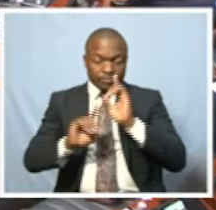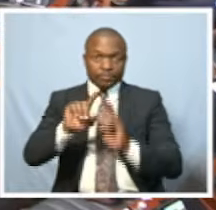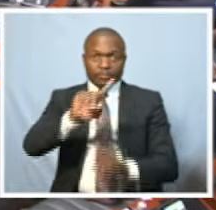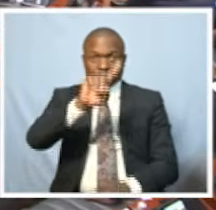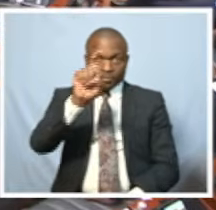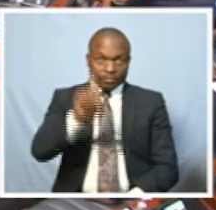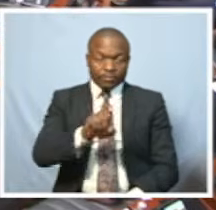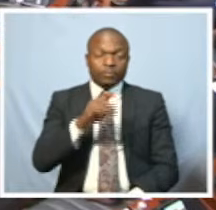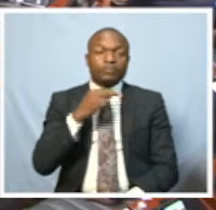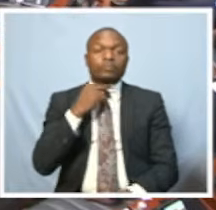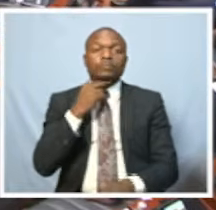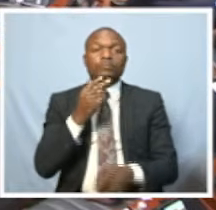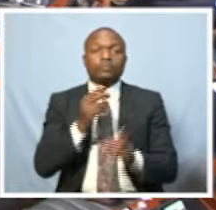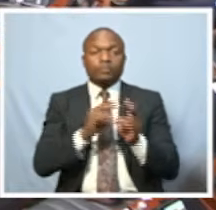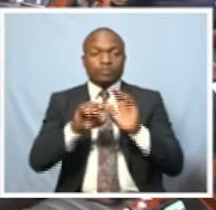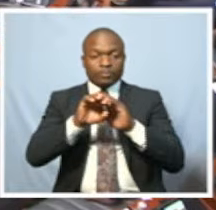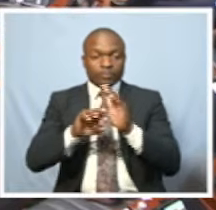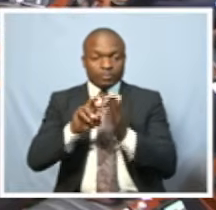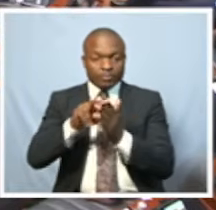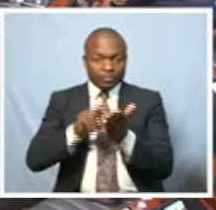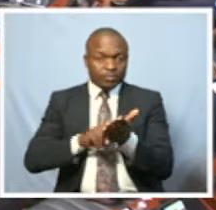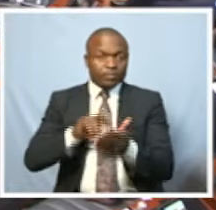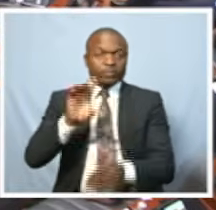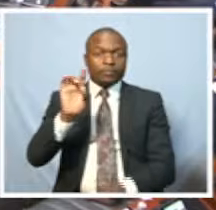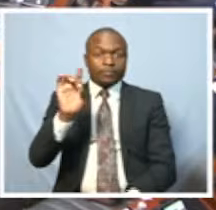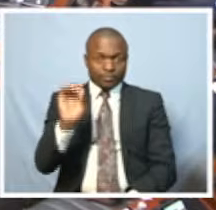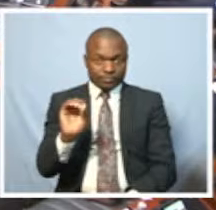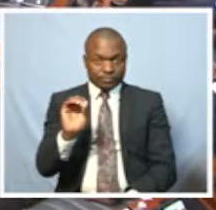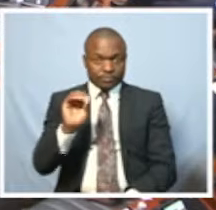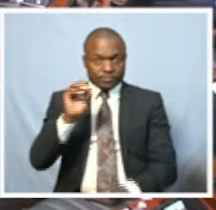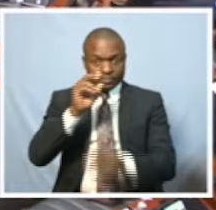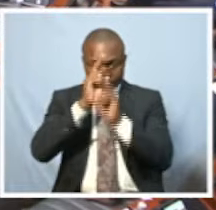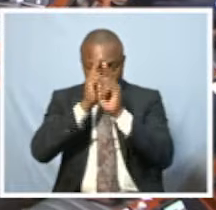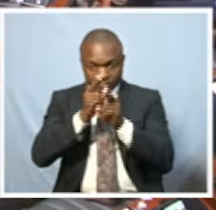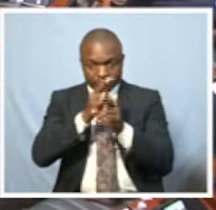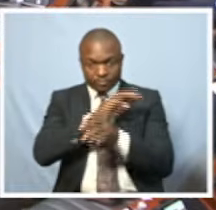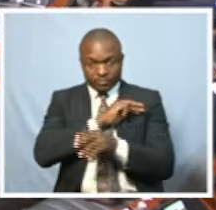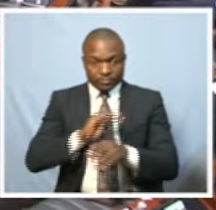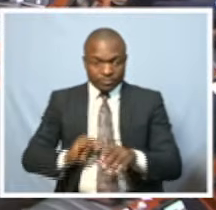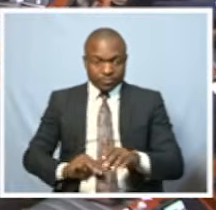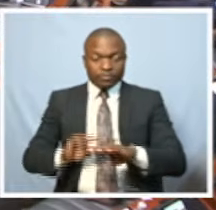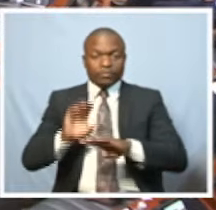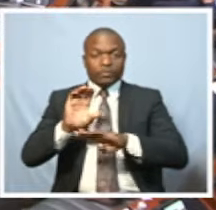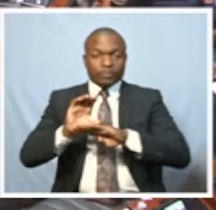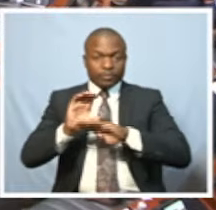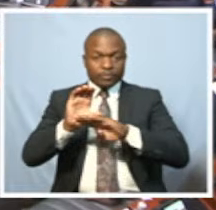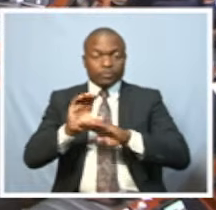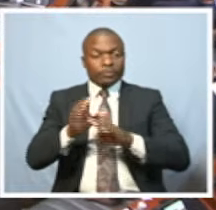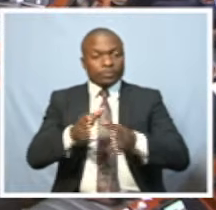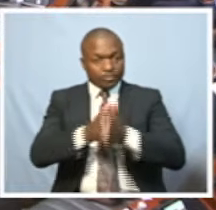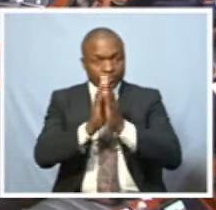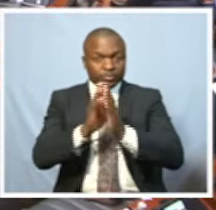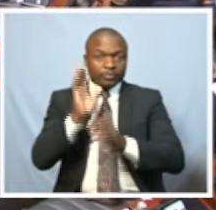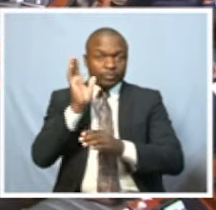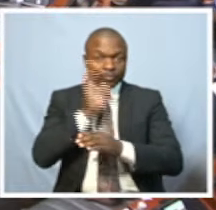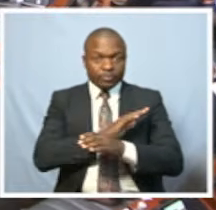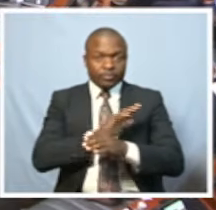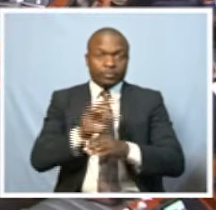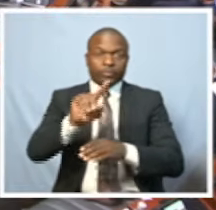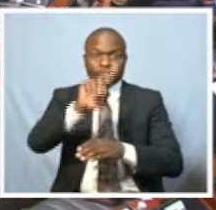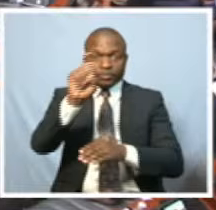questions for oral answers under Standing Orders 80. And the Honourable Member for Chiluvi had just posed the question